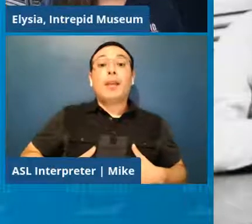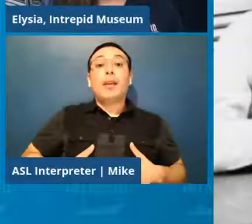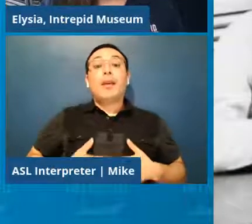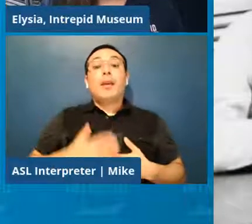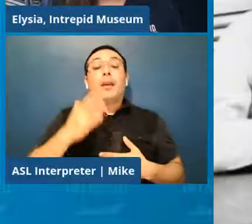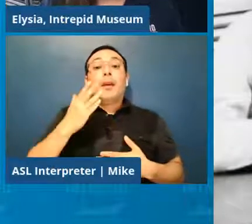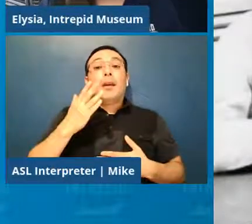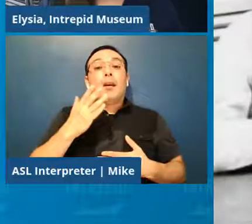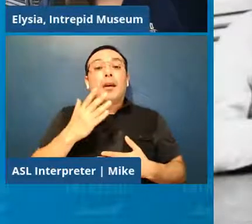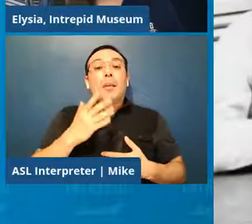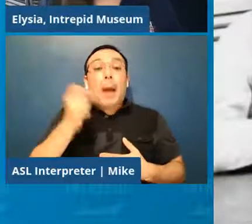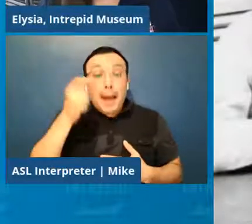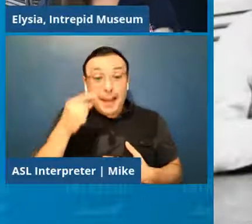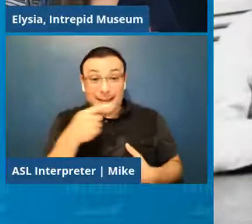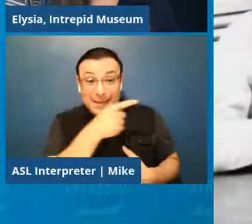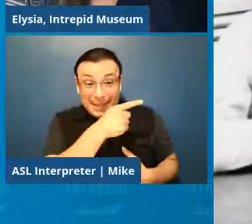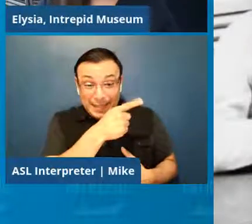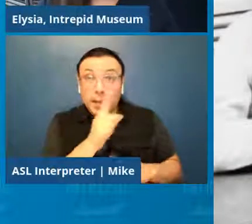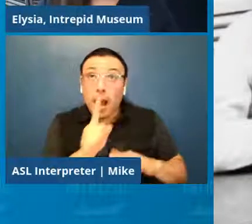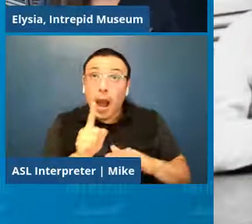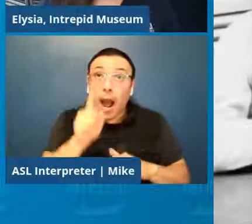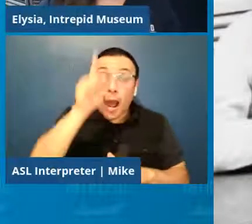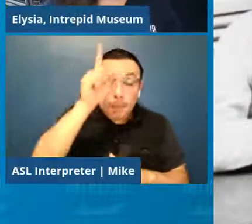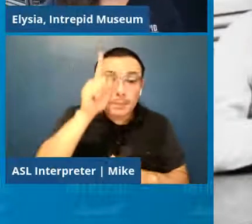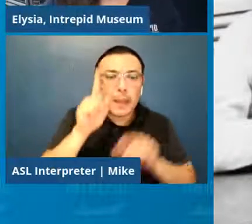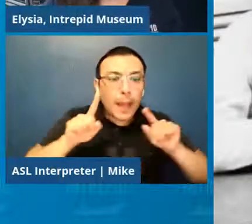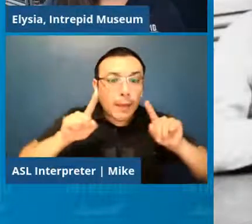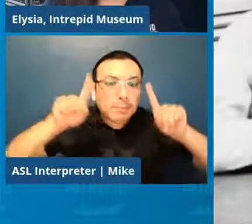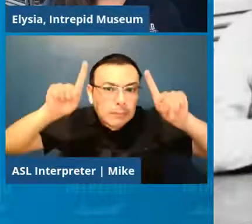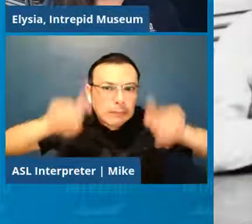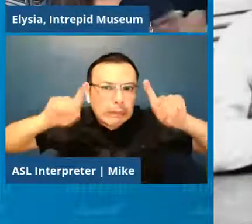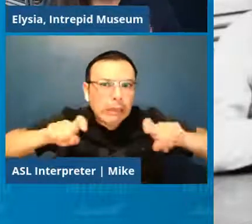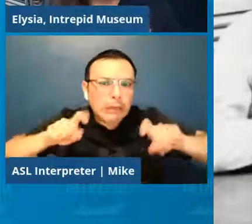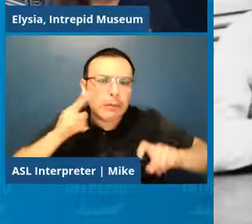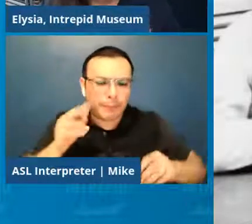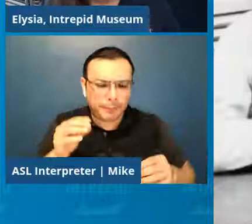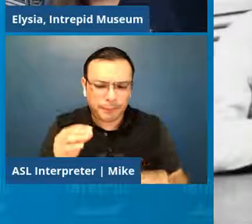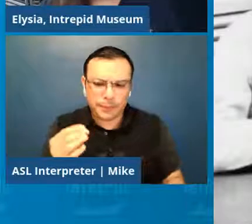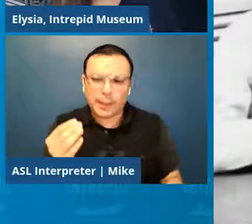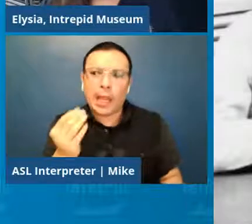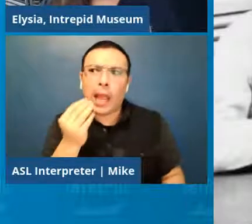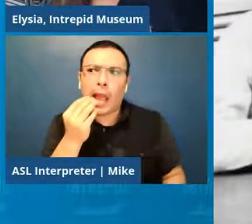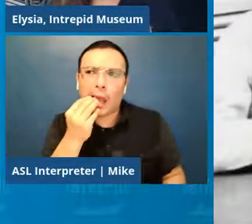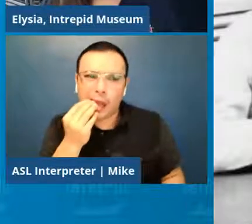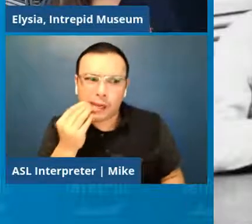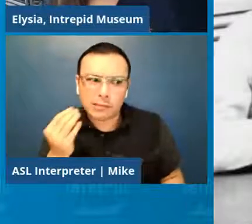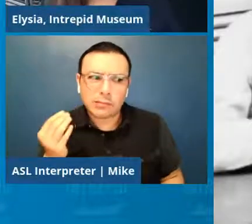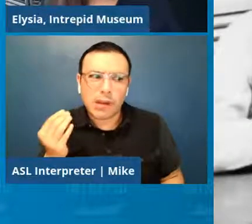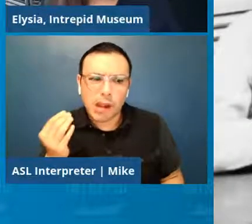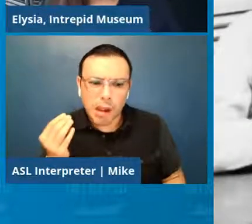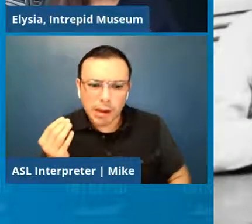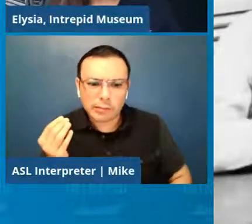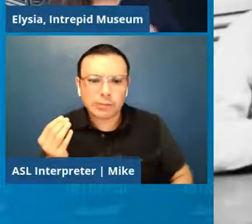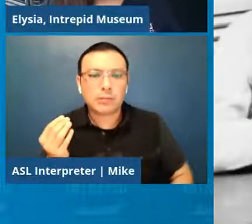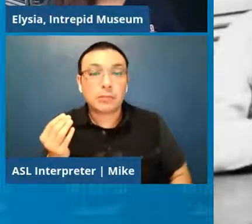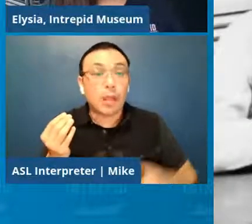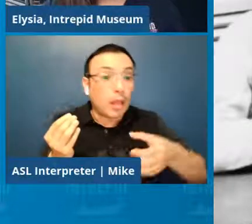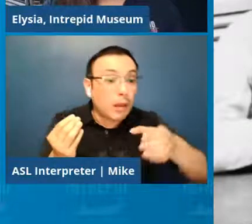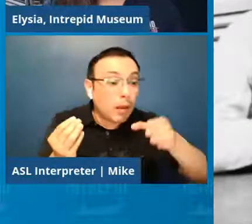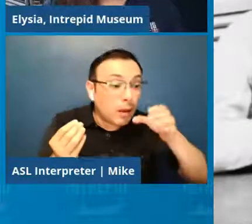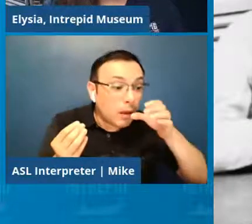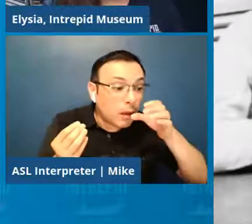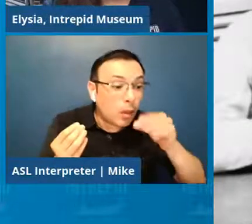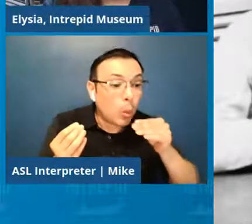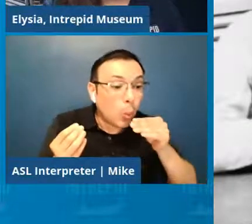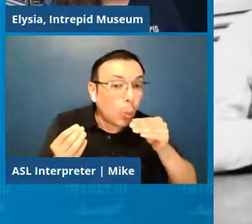simple activities to start off with, things like chewing or drinking and swallowing both solid and liquid foods while they